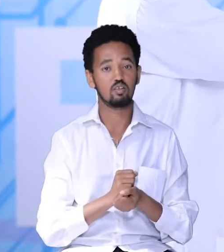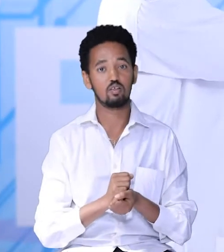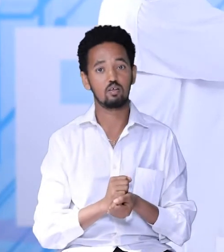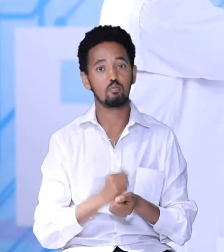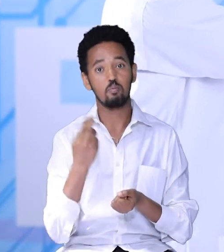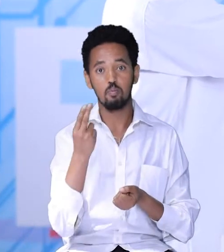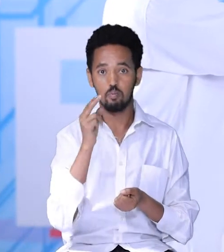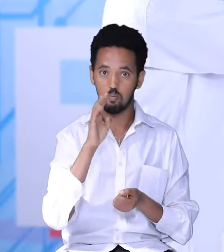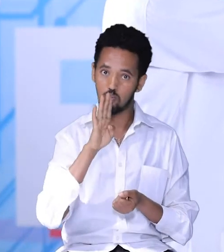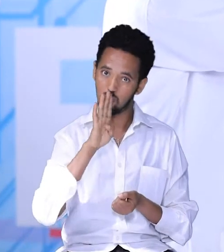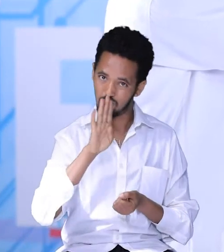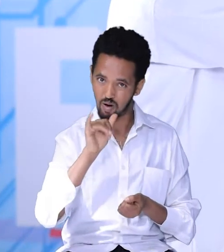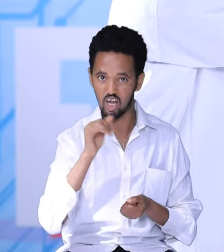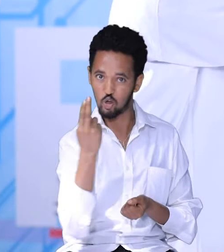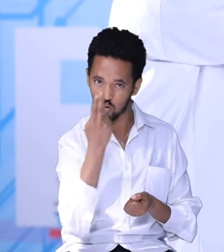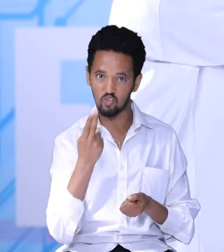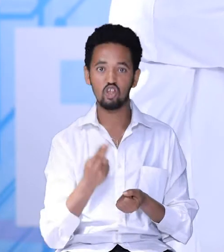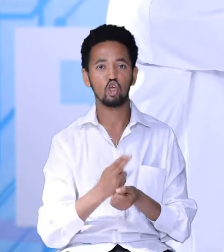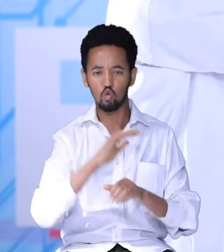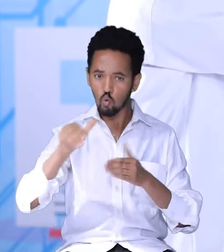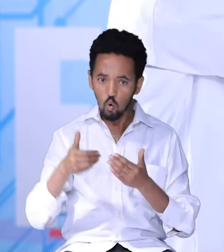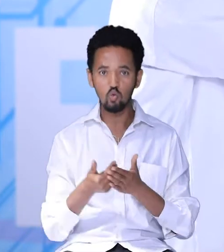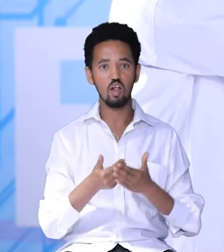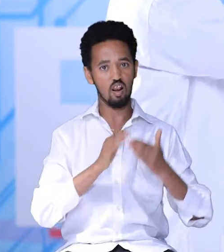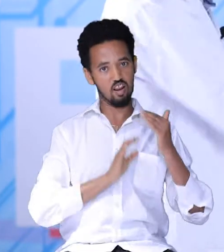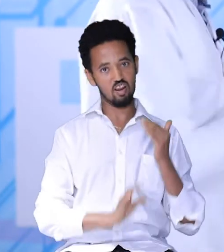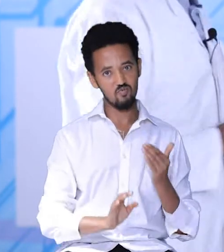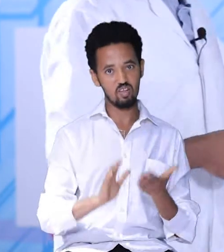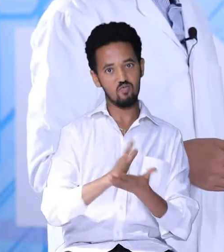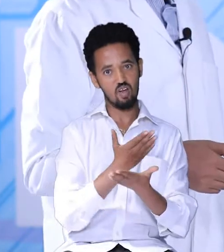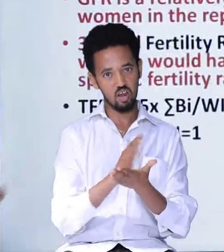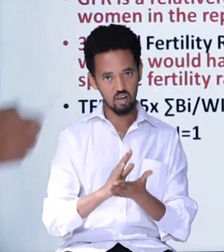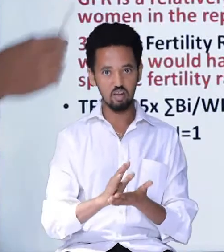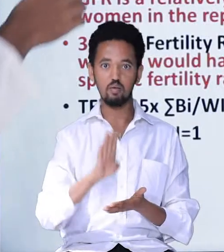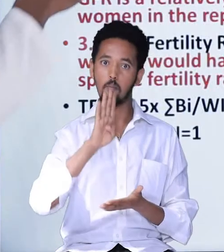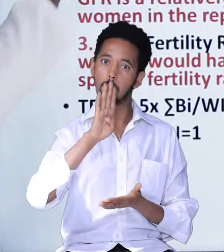by using total live births divided by